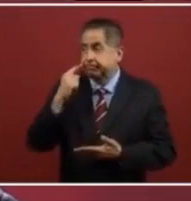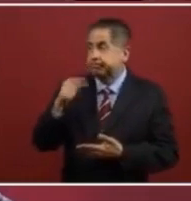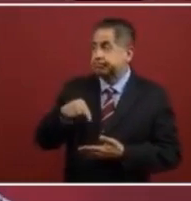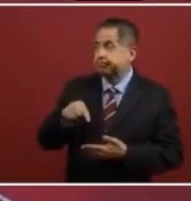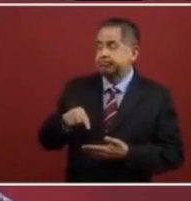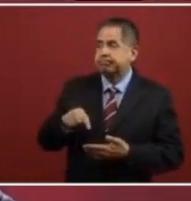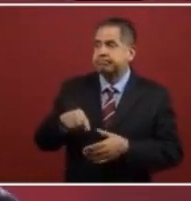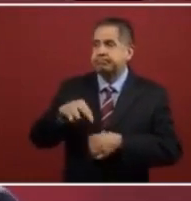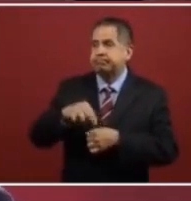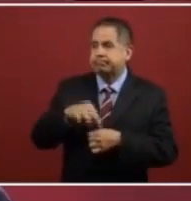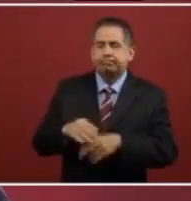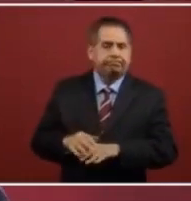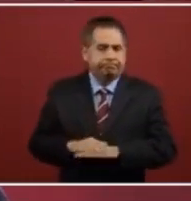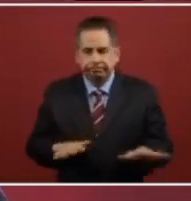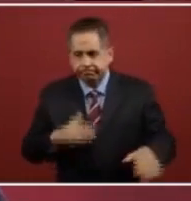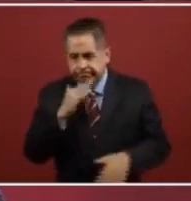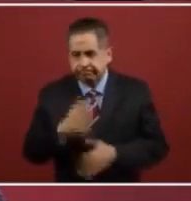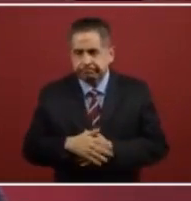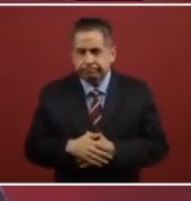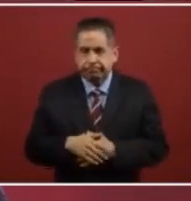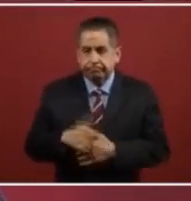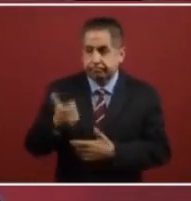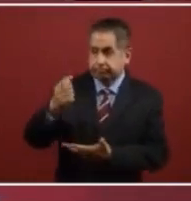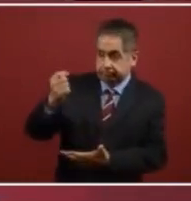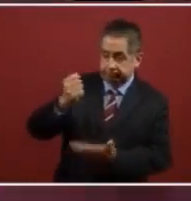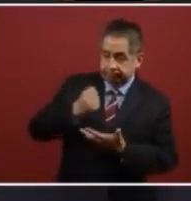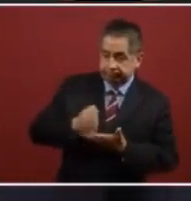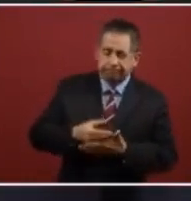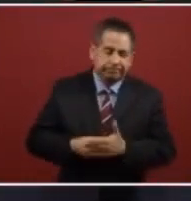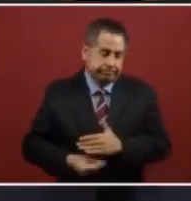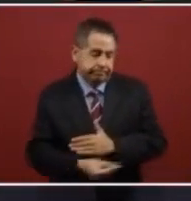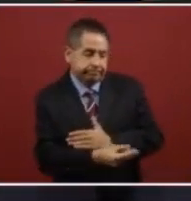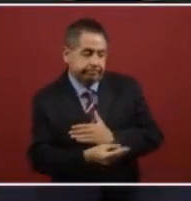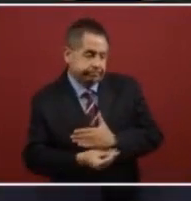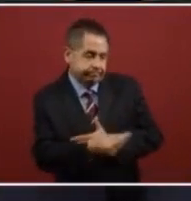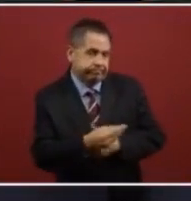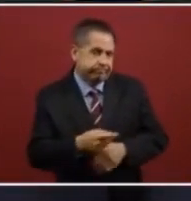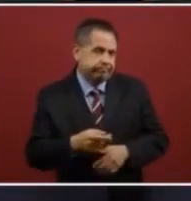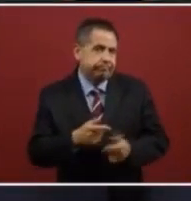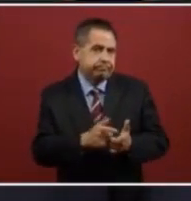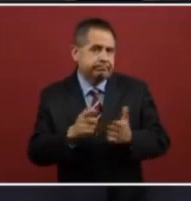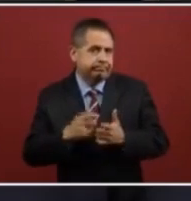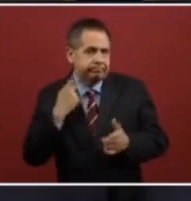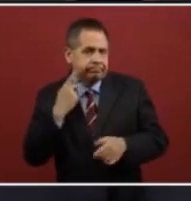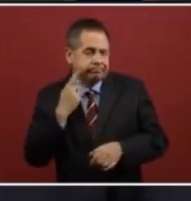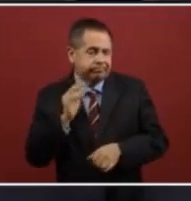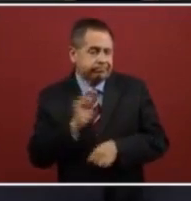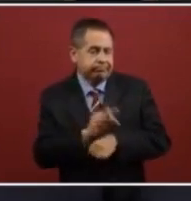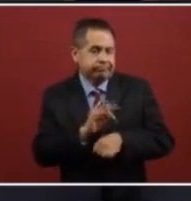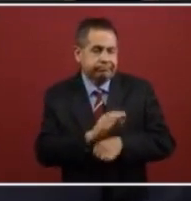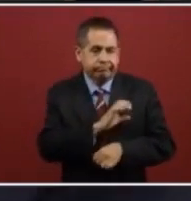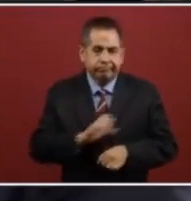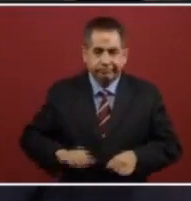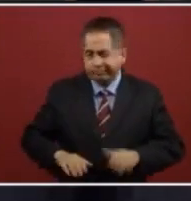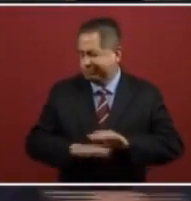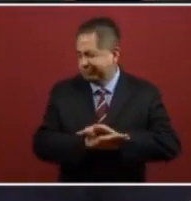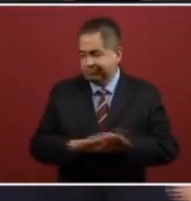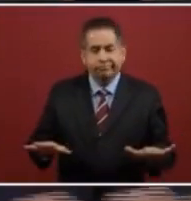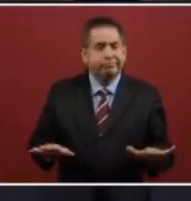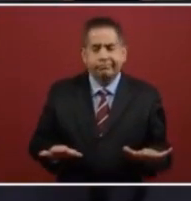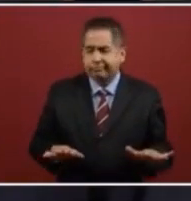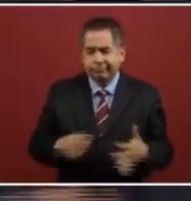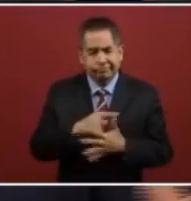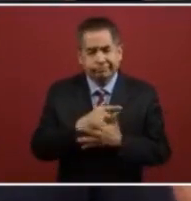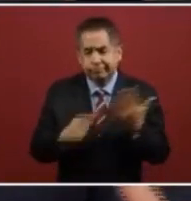de or utilizar el utilizing dinero del presupuesto the para government favorecer a partidos, a candidatos. money to Todo eso favor debe